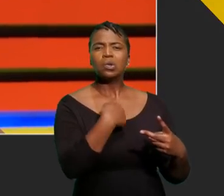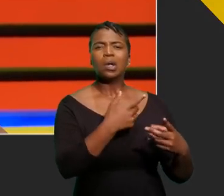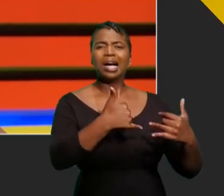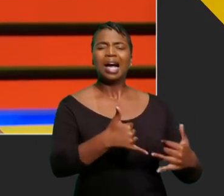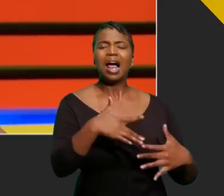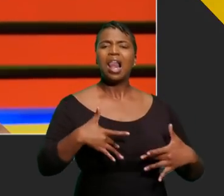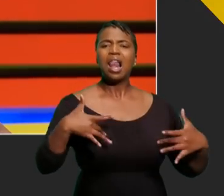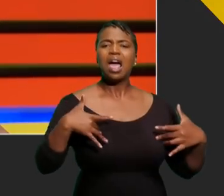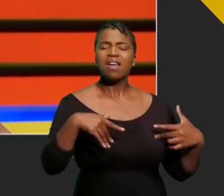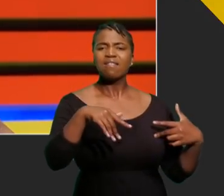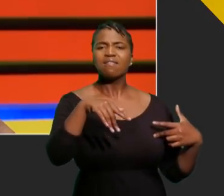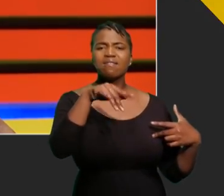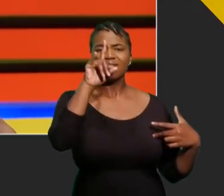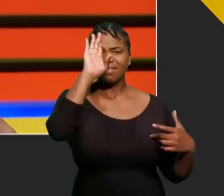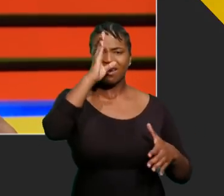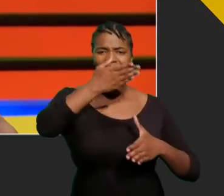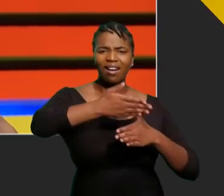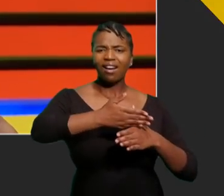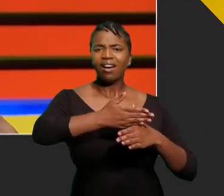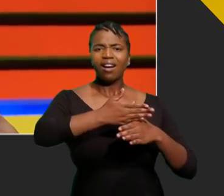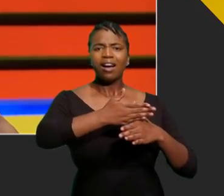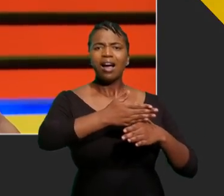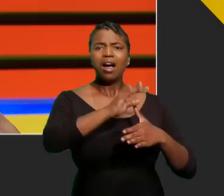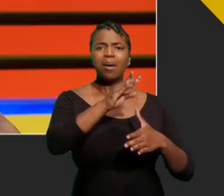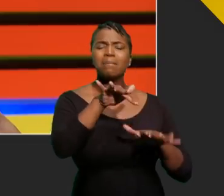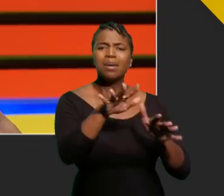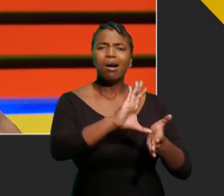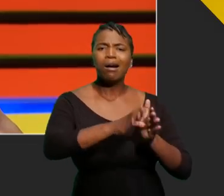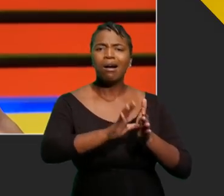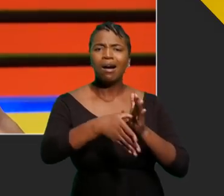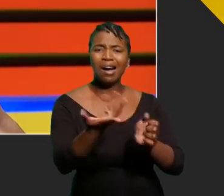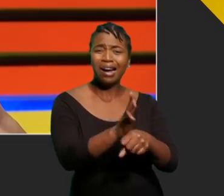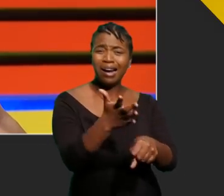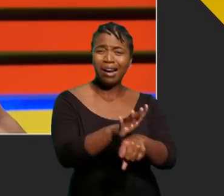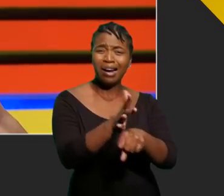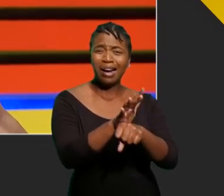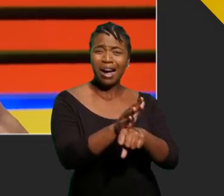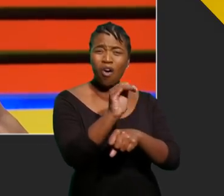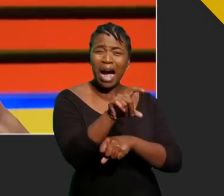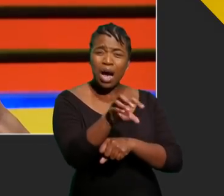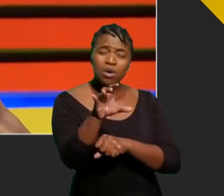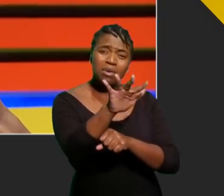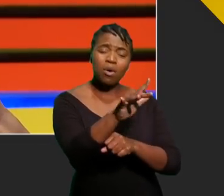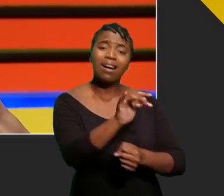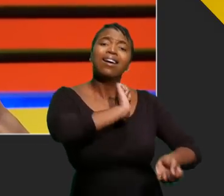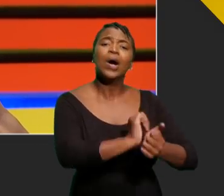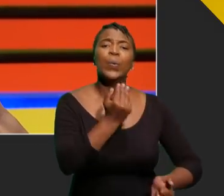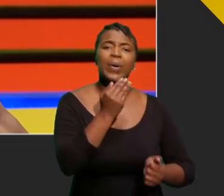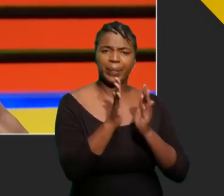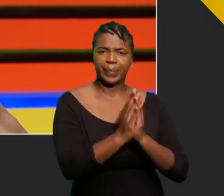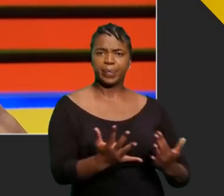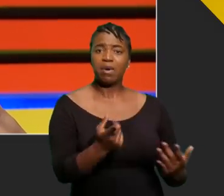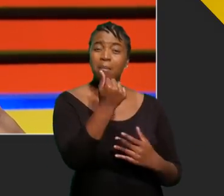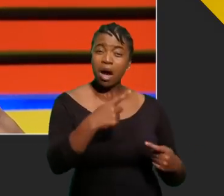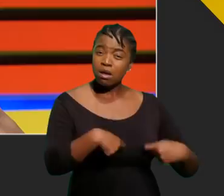life esidimeni, wahlala nawe yaze yaphela lo commission wayenza ama recommendation. Akekho umuntu namanje osabanjiwe nganxa yaleyo nto. Uma singabheka